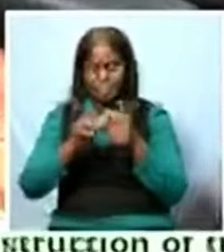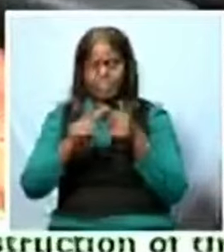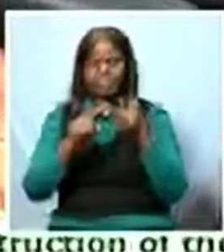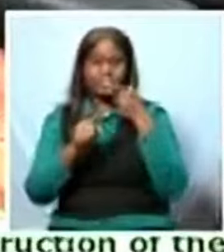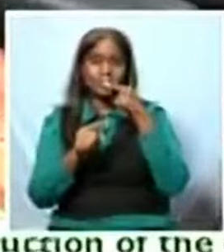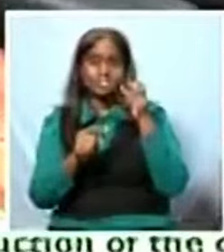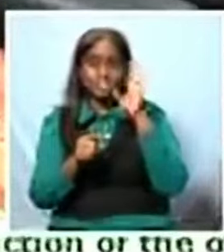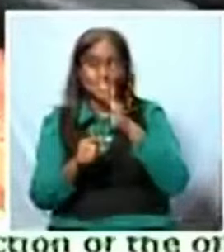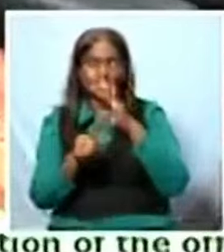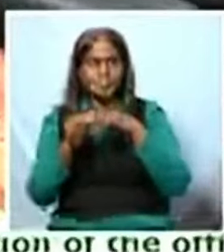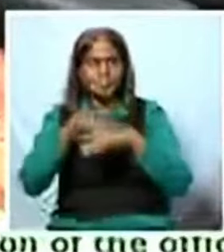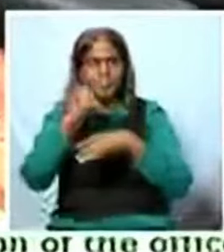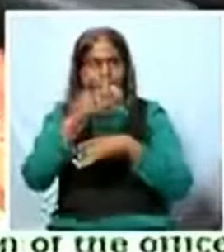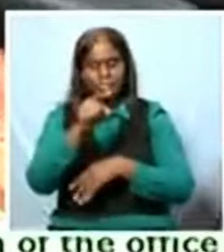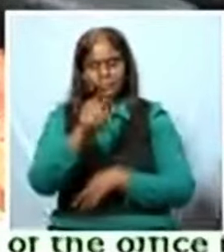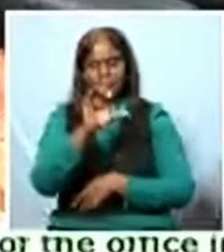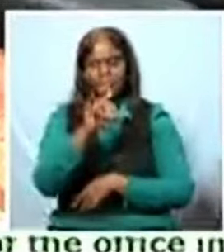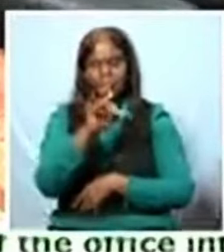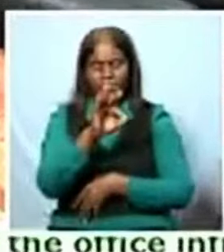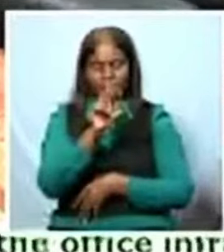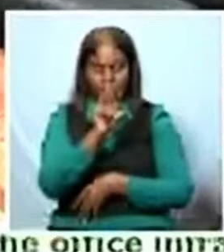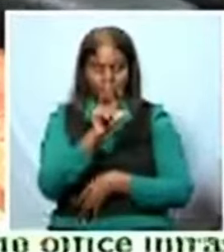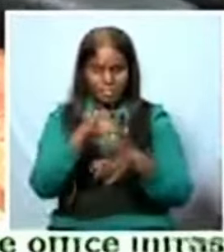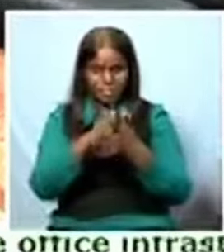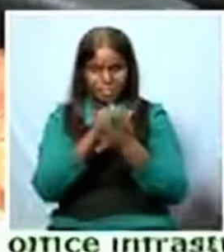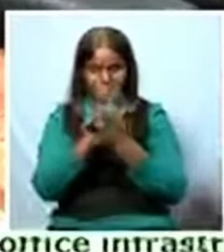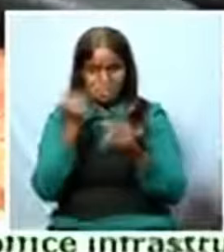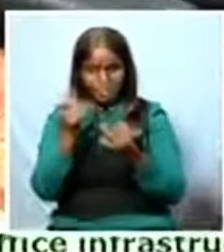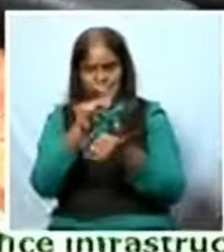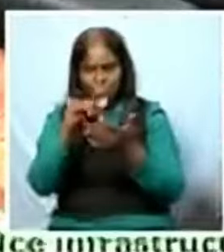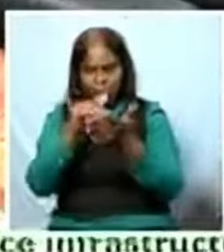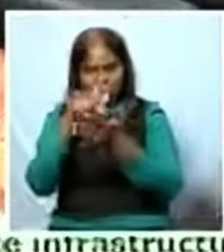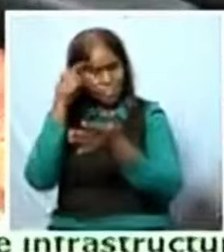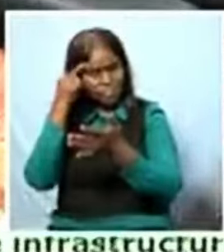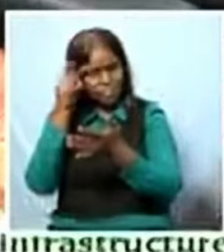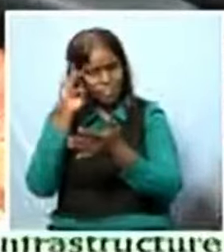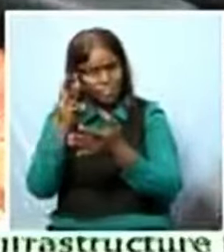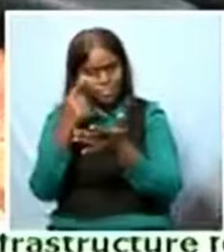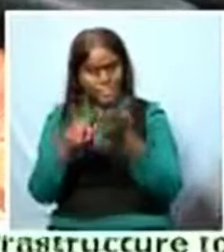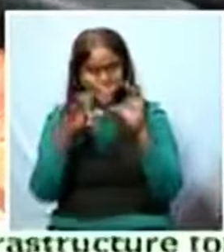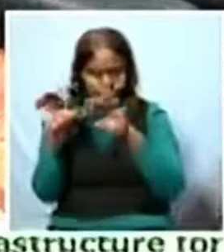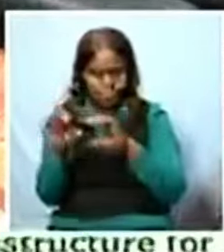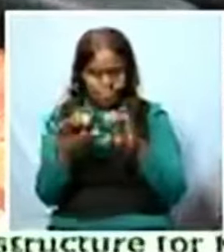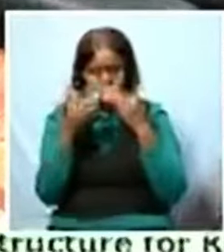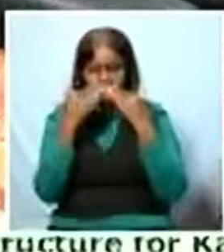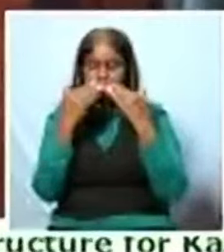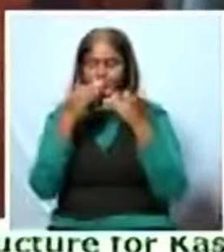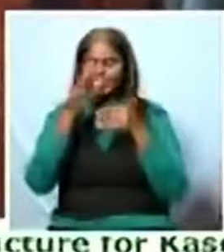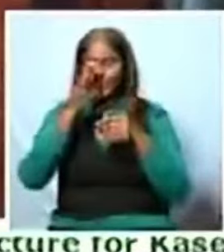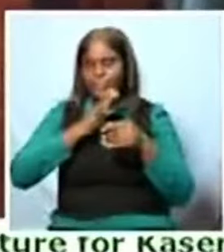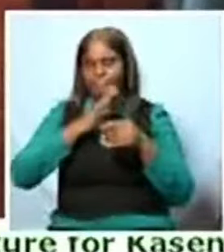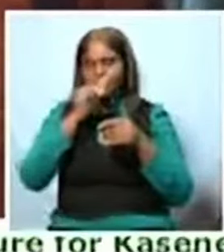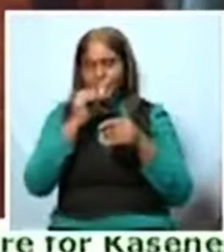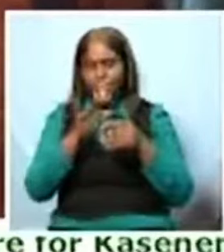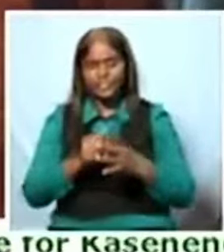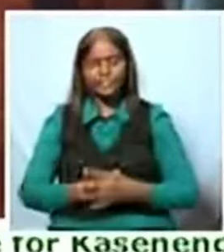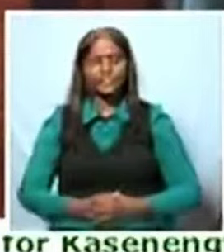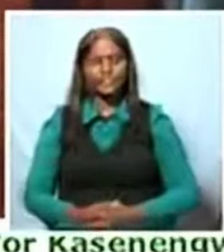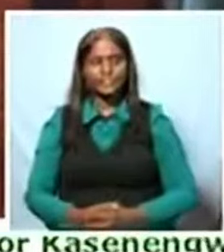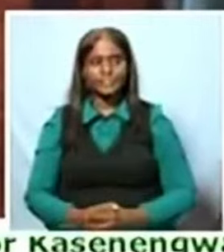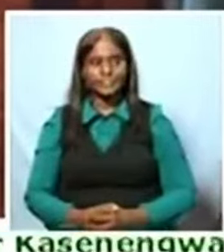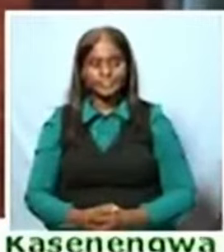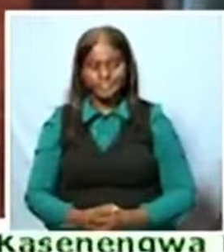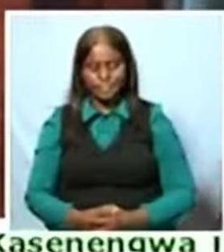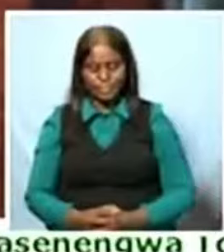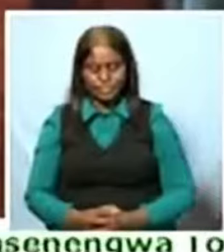say, outside the CDF, this is how much central government is going to do. Thank you, Madam Speaker. Thank you